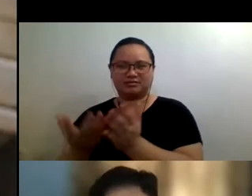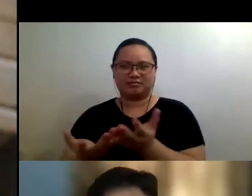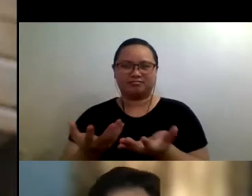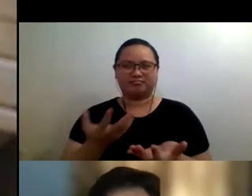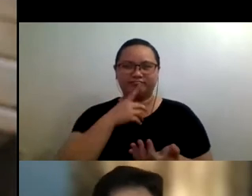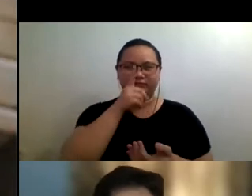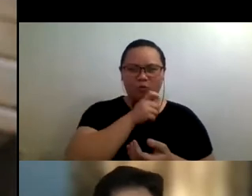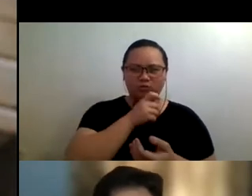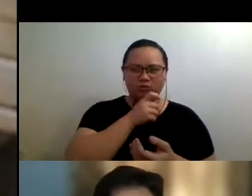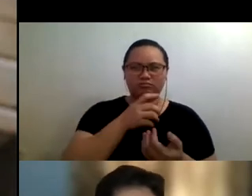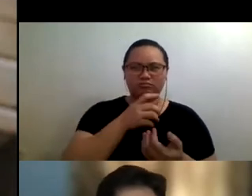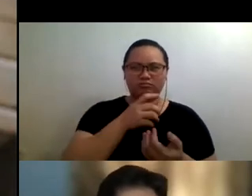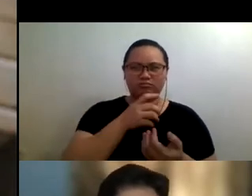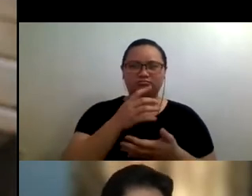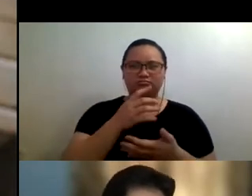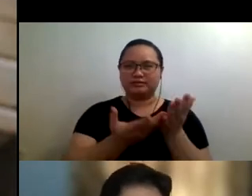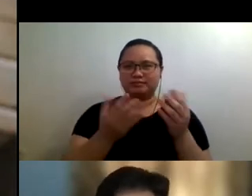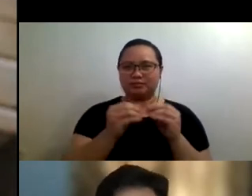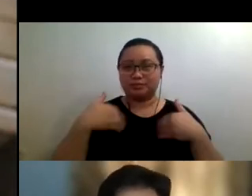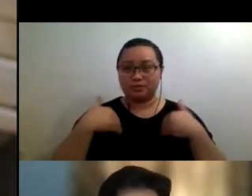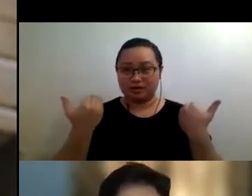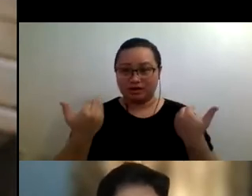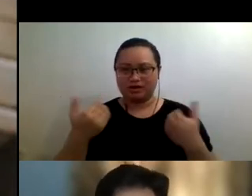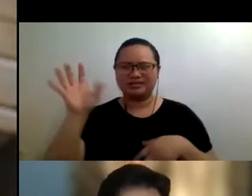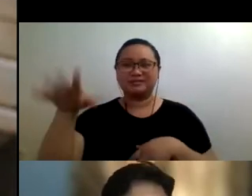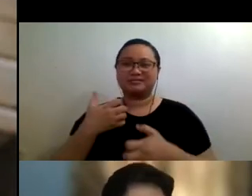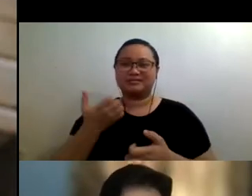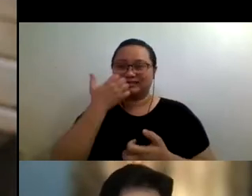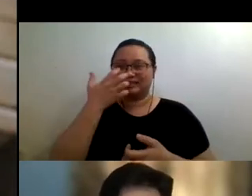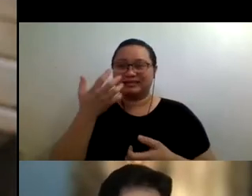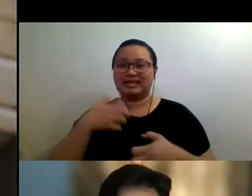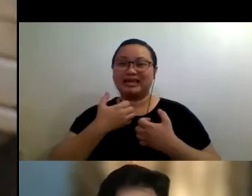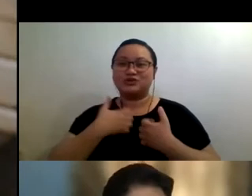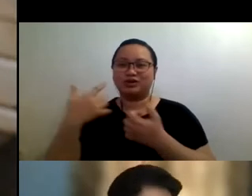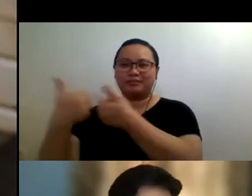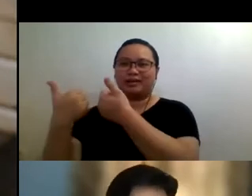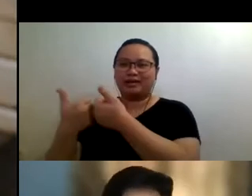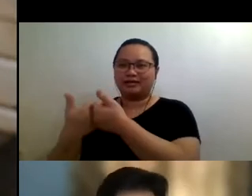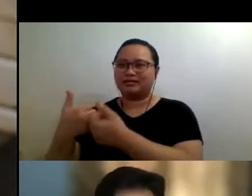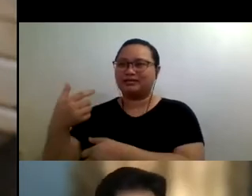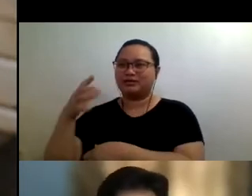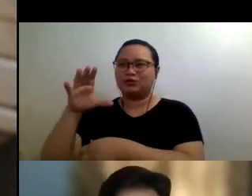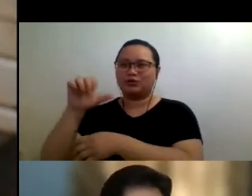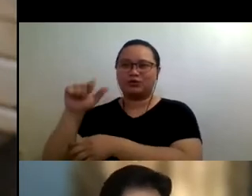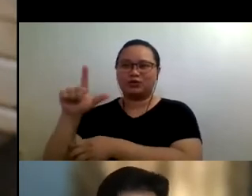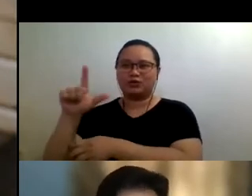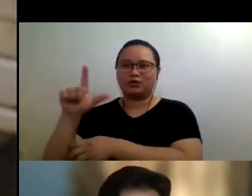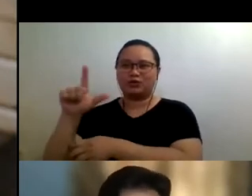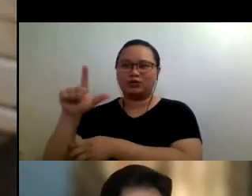younger. And they enjoyed playing Call of Duty during break and during downtimes. And they loved